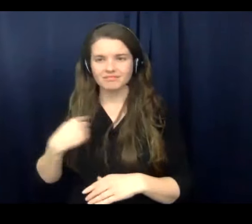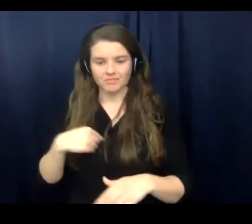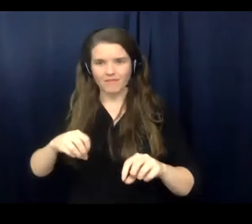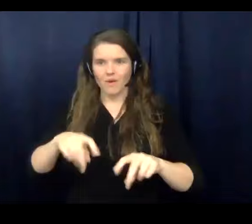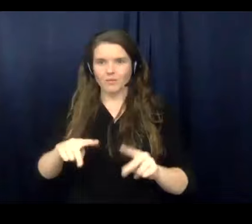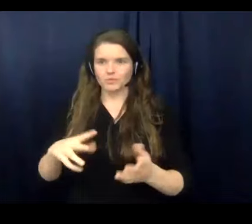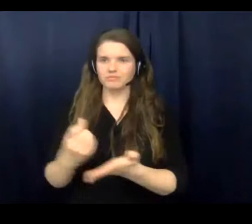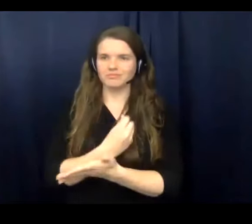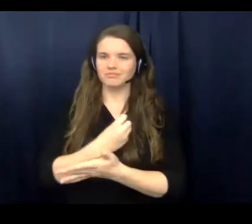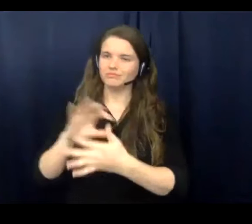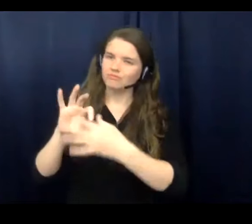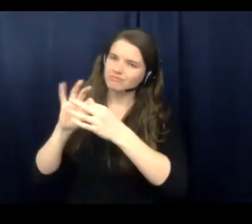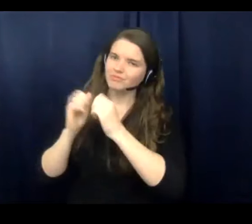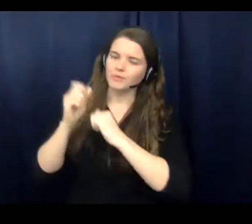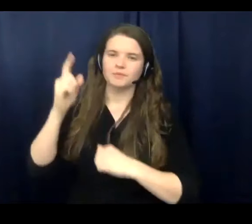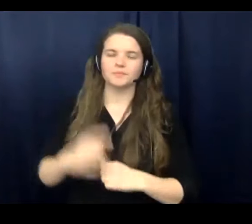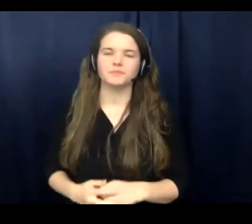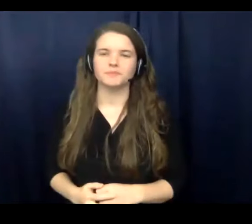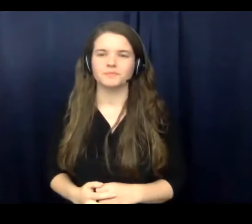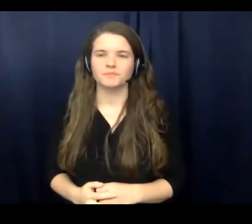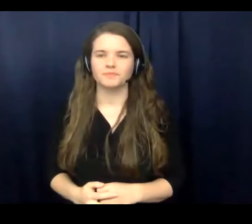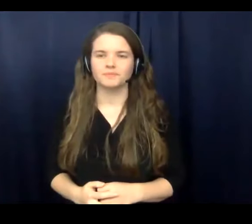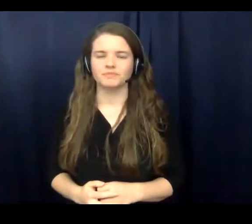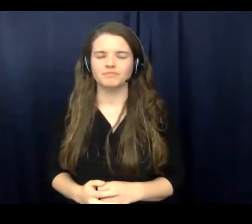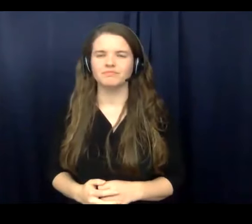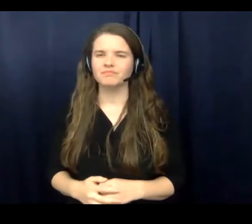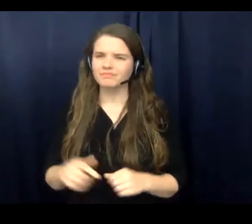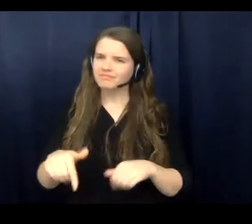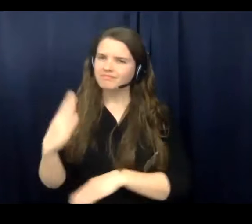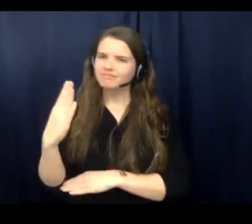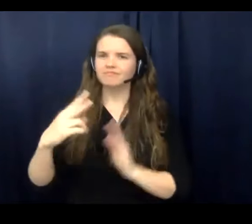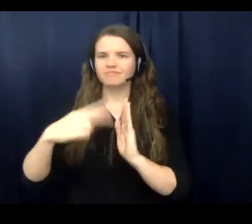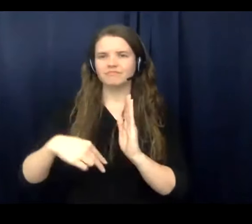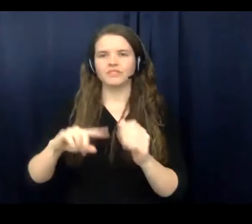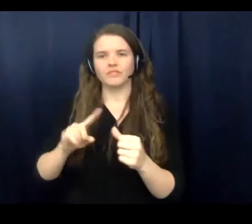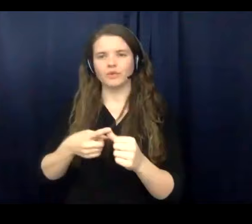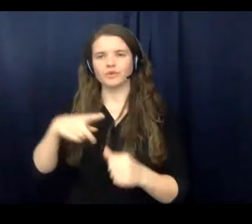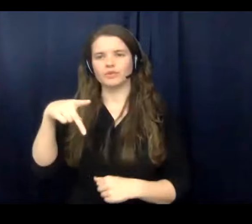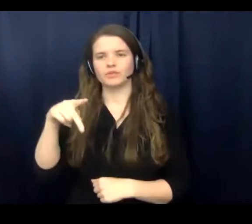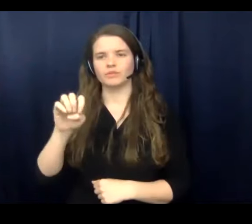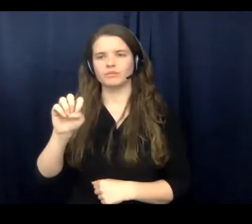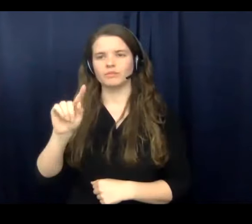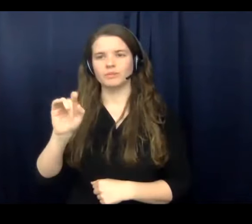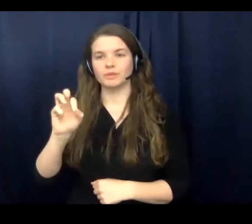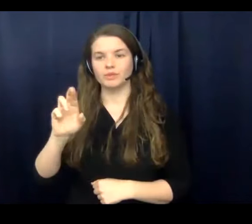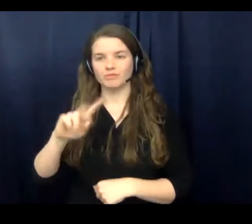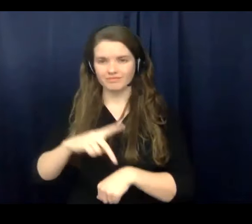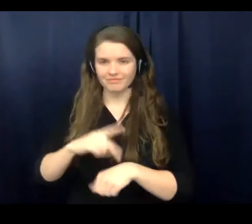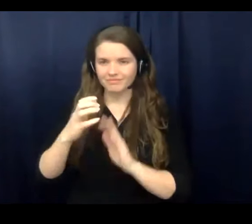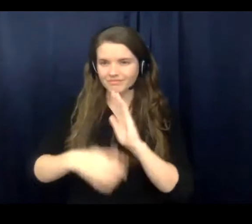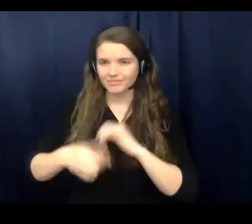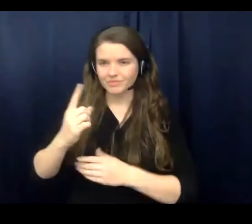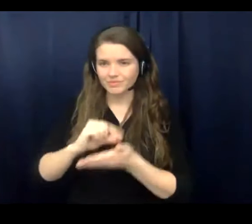him. I want to read this morning in 1 Peter chapter 1, verse 3, says the